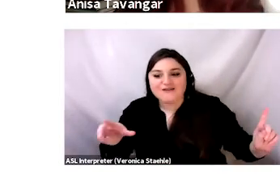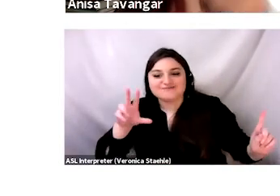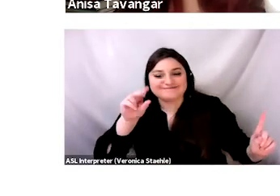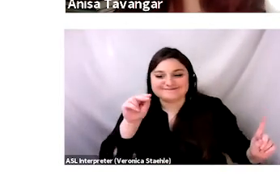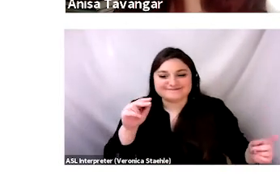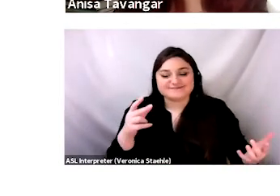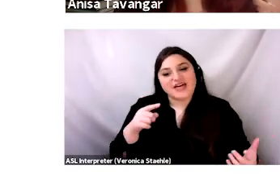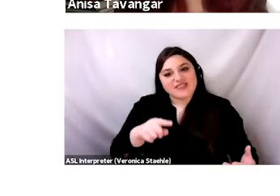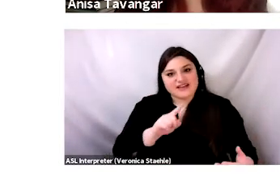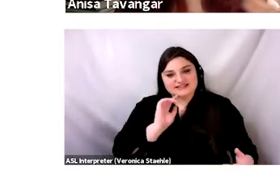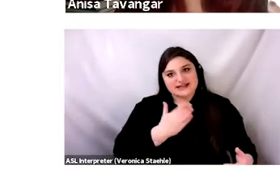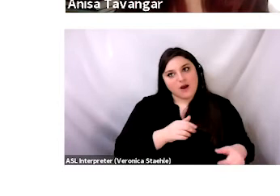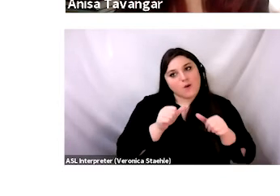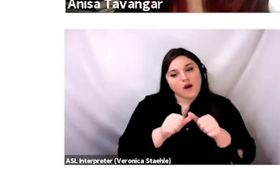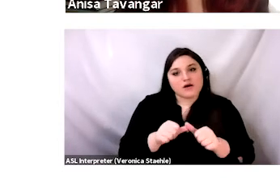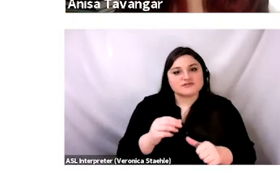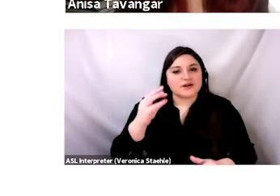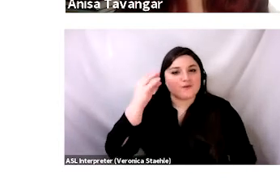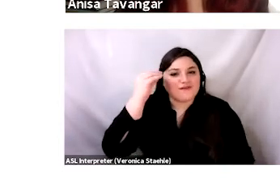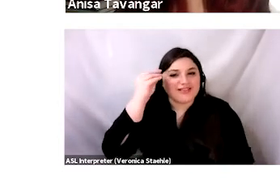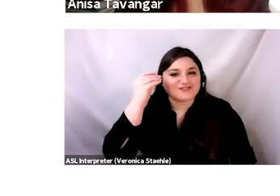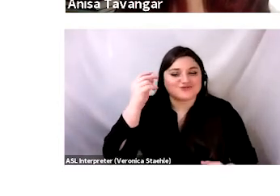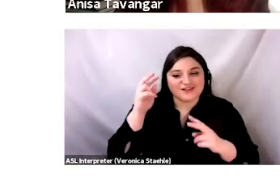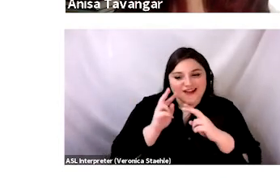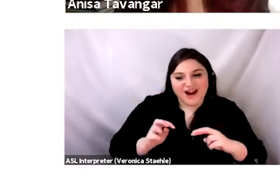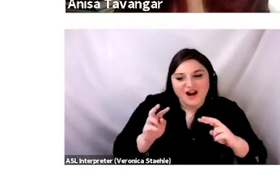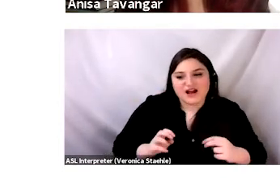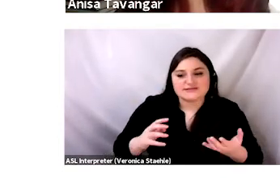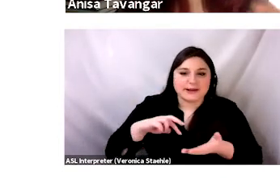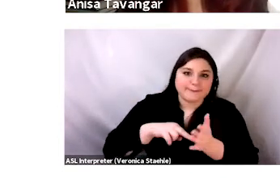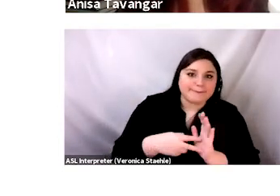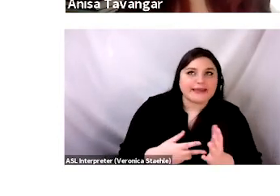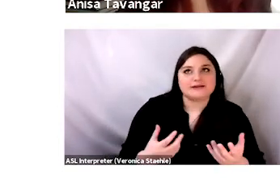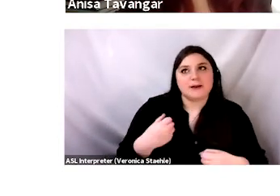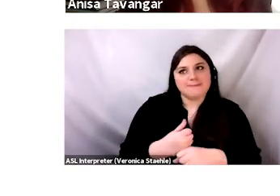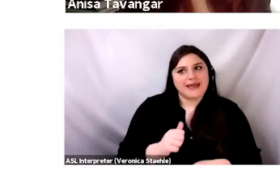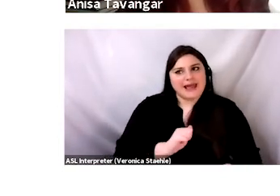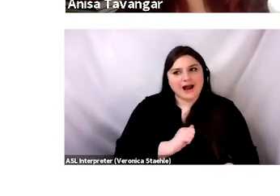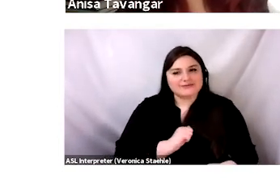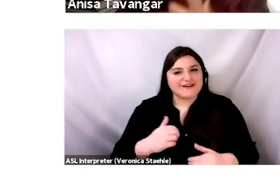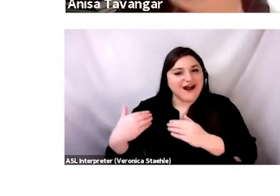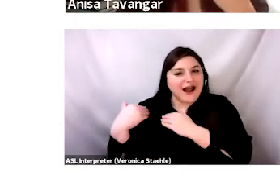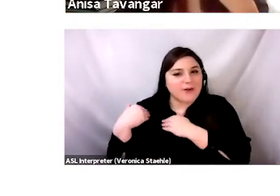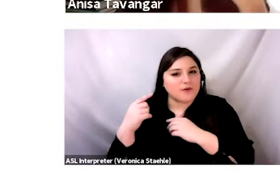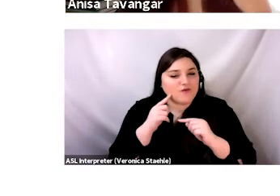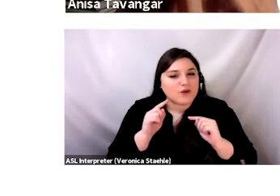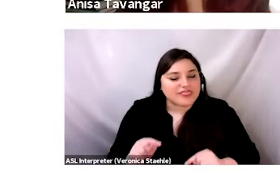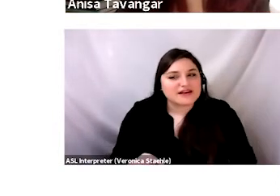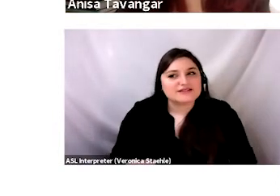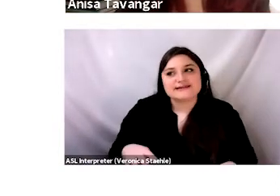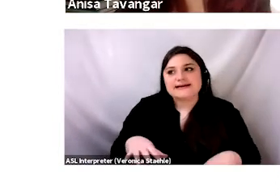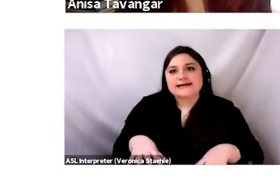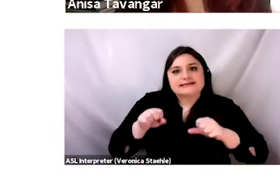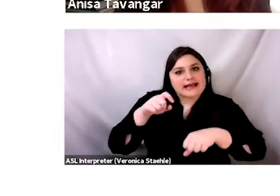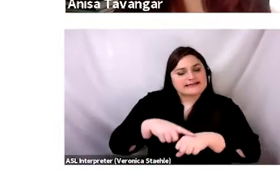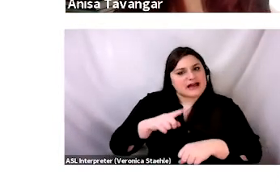in a constant reflection on what these ideas mean. It's bringing yourself to account. It is taking the time